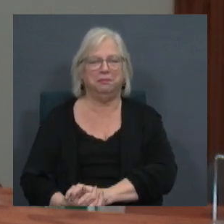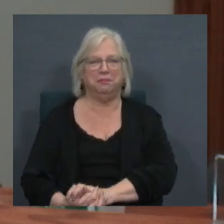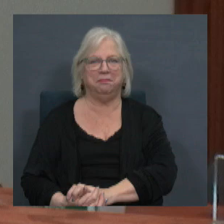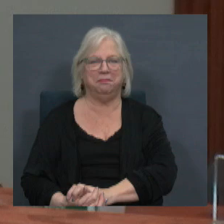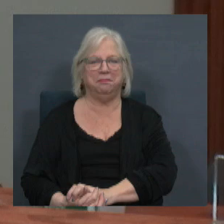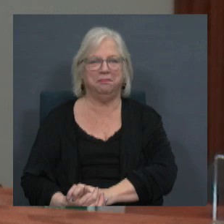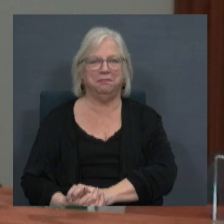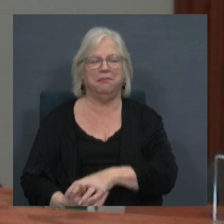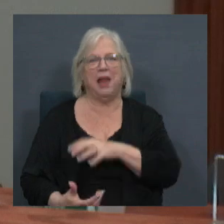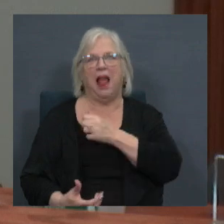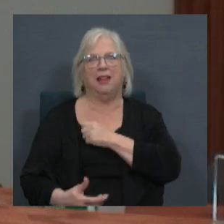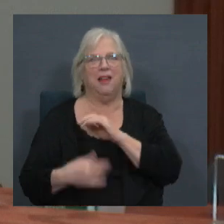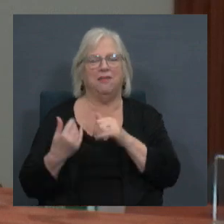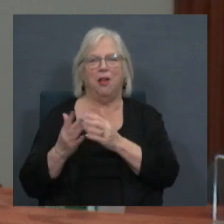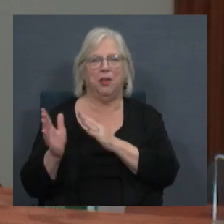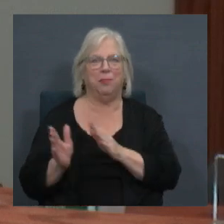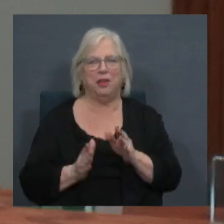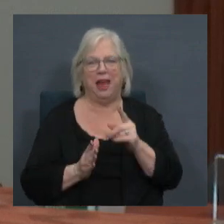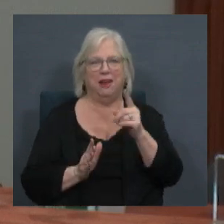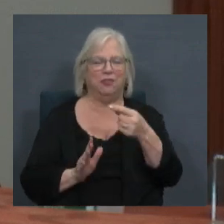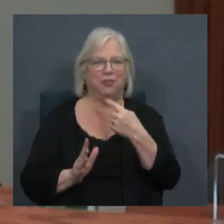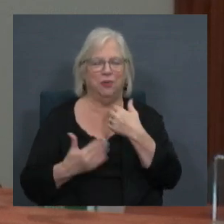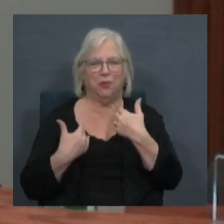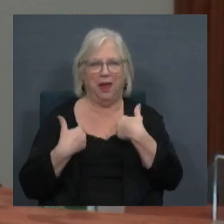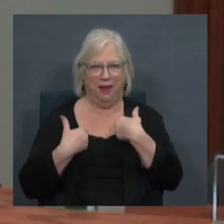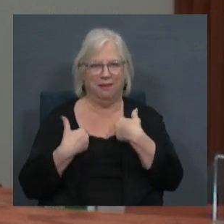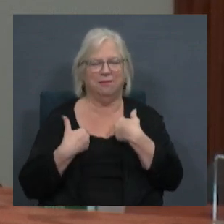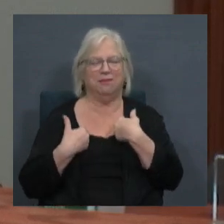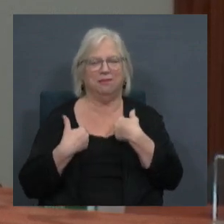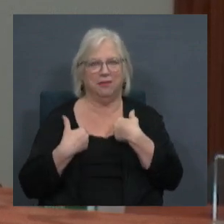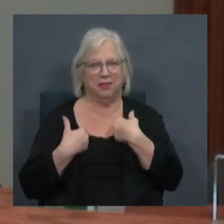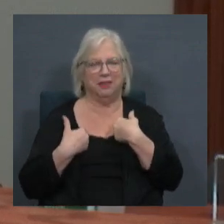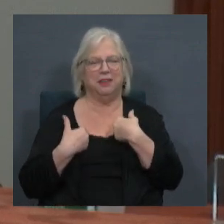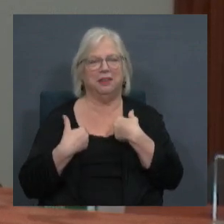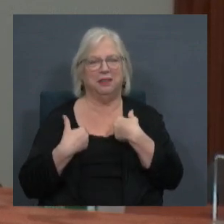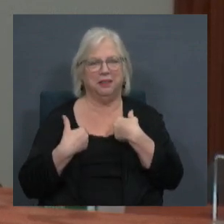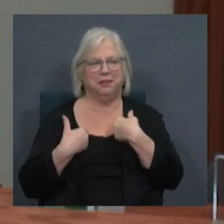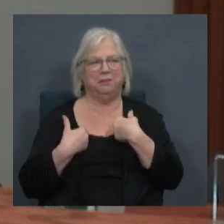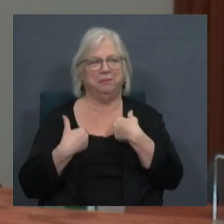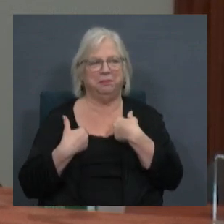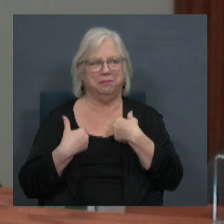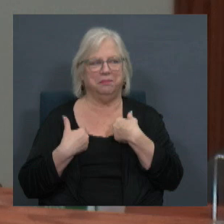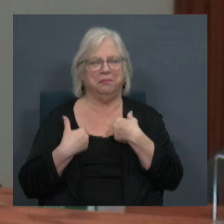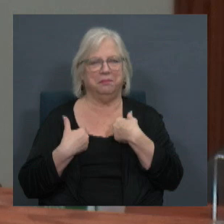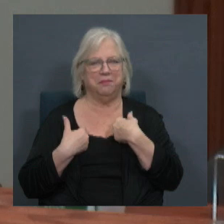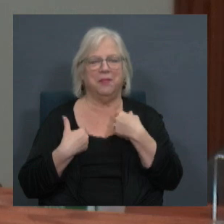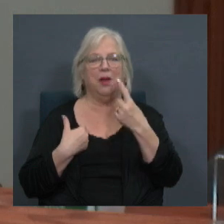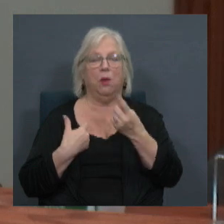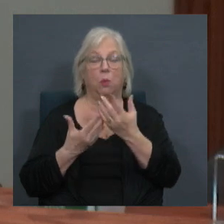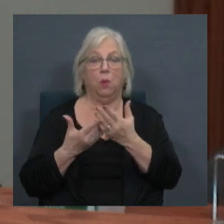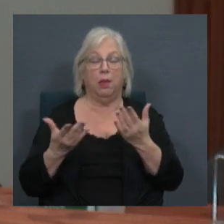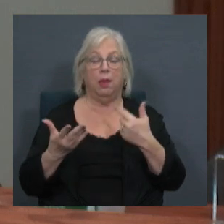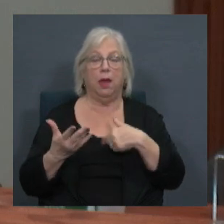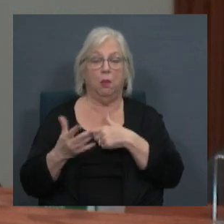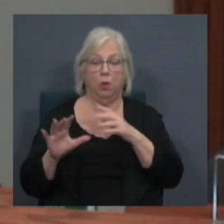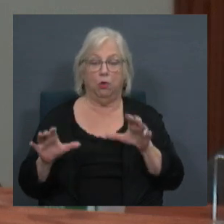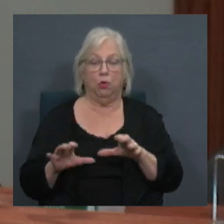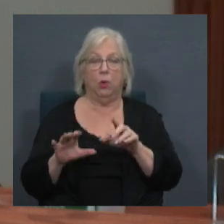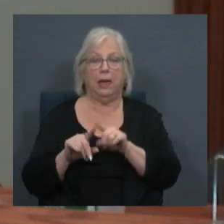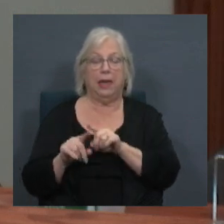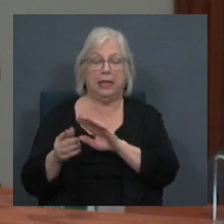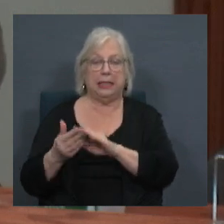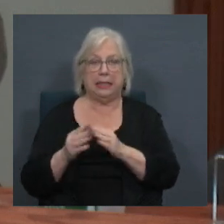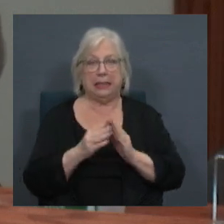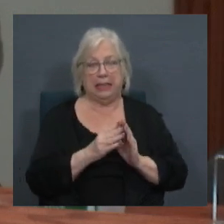And I love all the plans that you have. One of the things that we're doing as a city, and